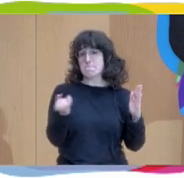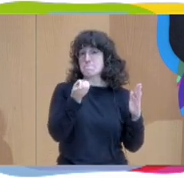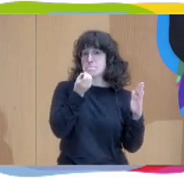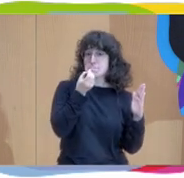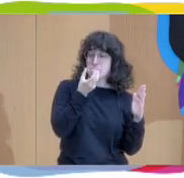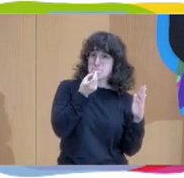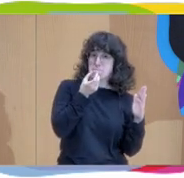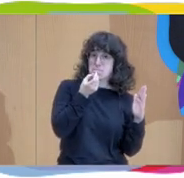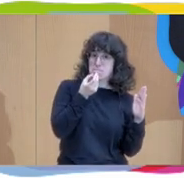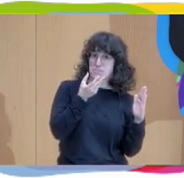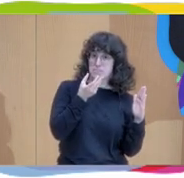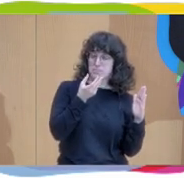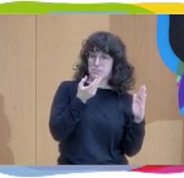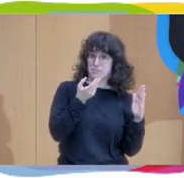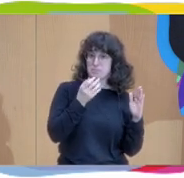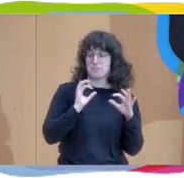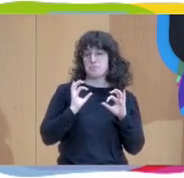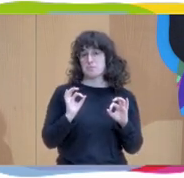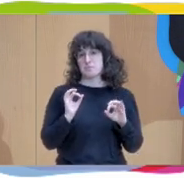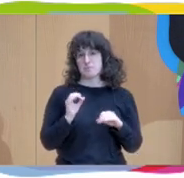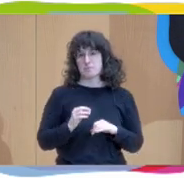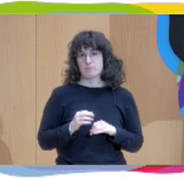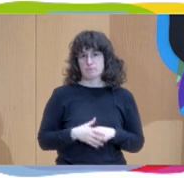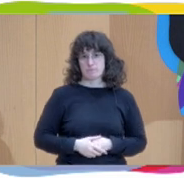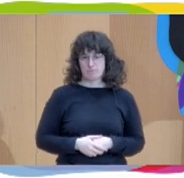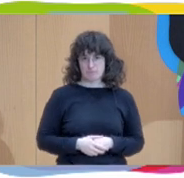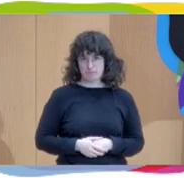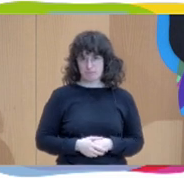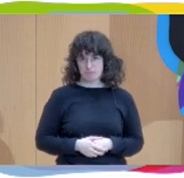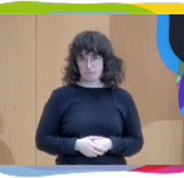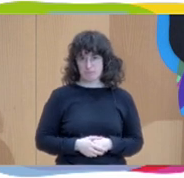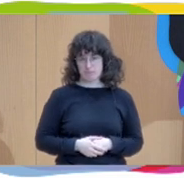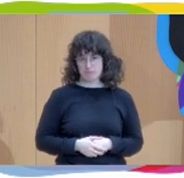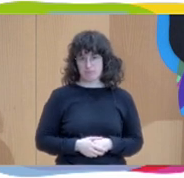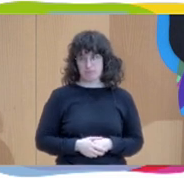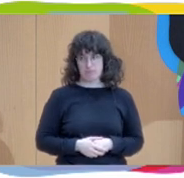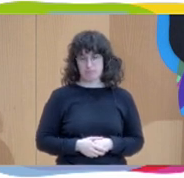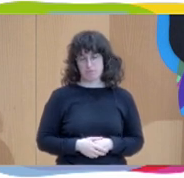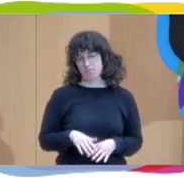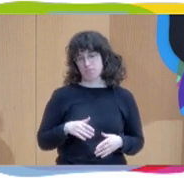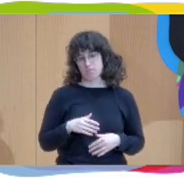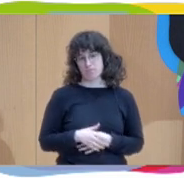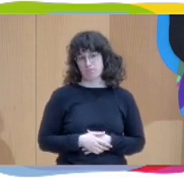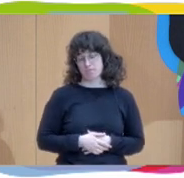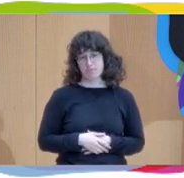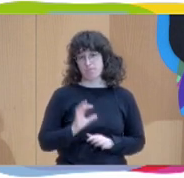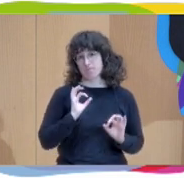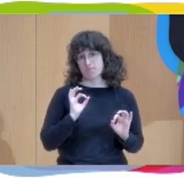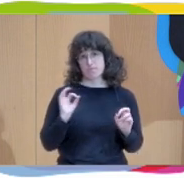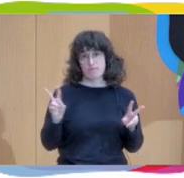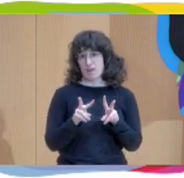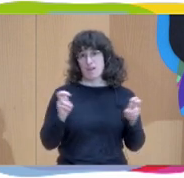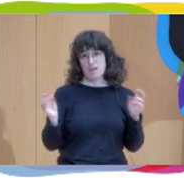do we get some kind of document or dossier or whatever. Yes, there is now the